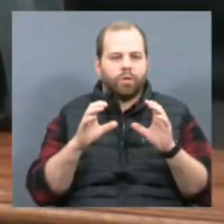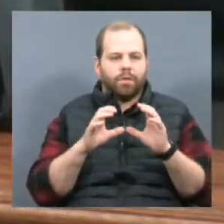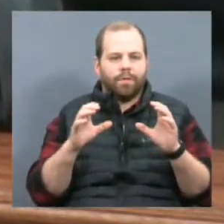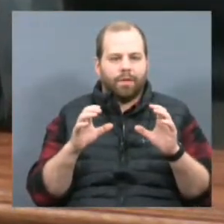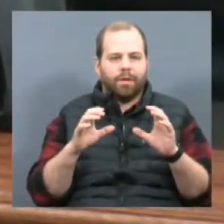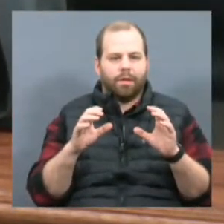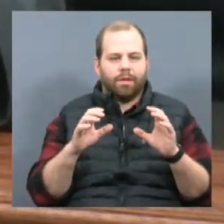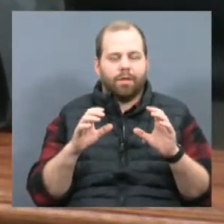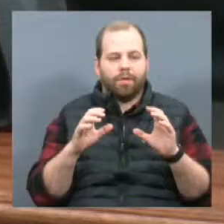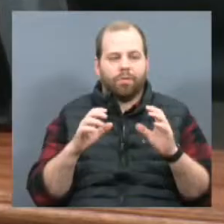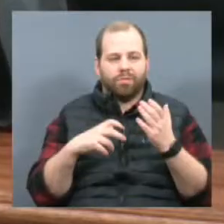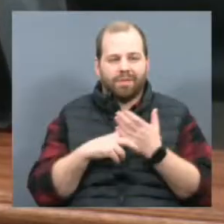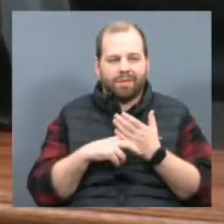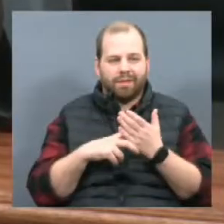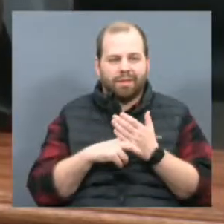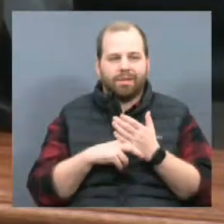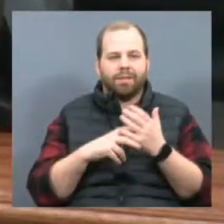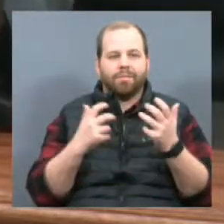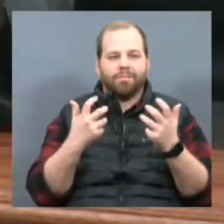receipts matches the number